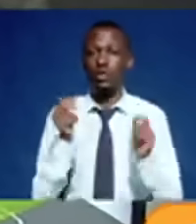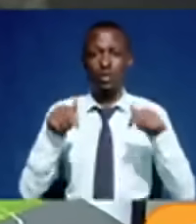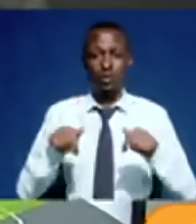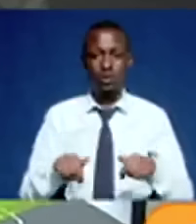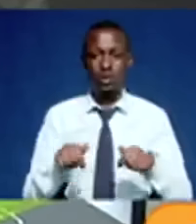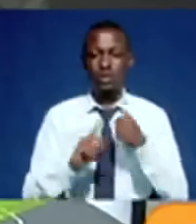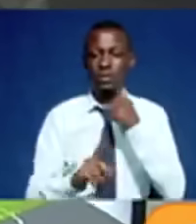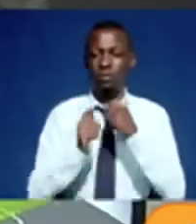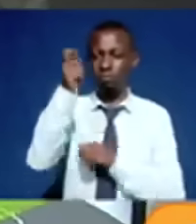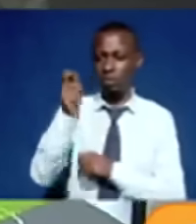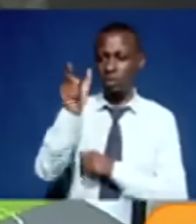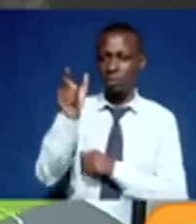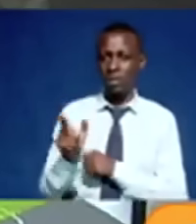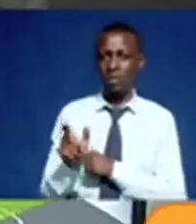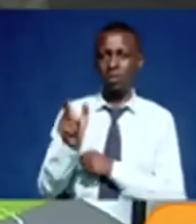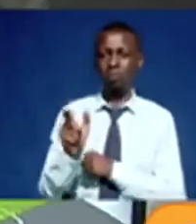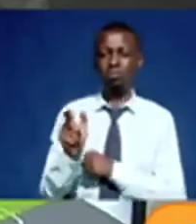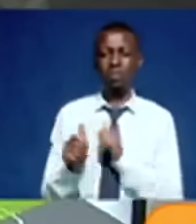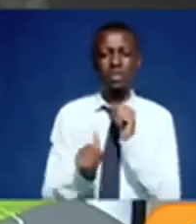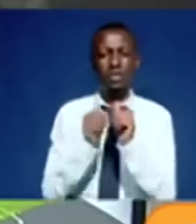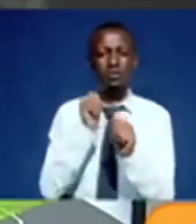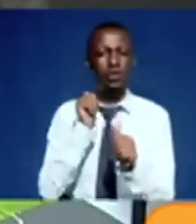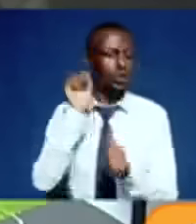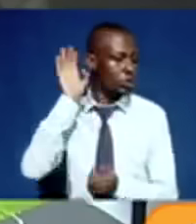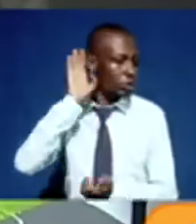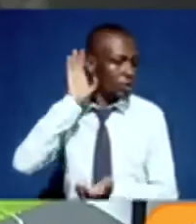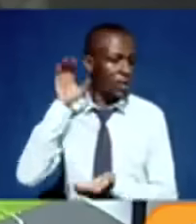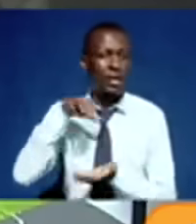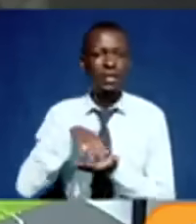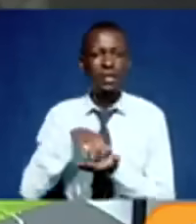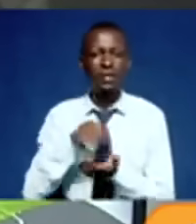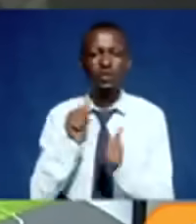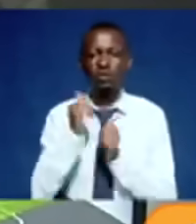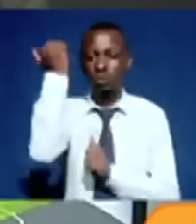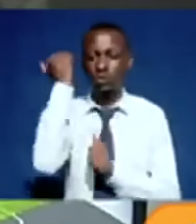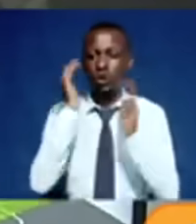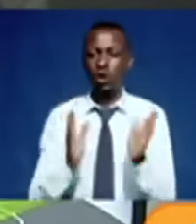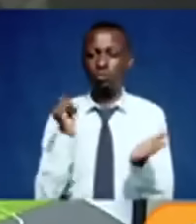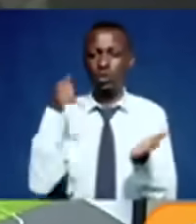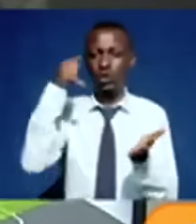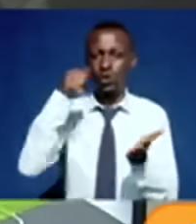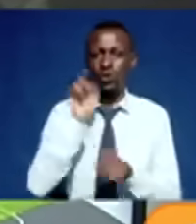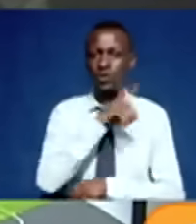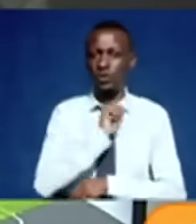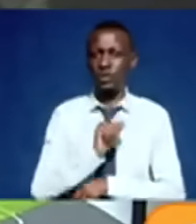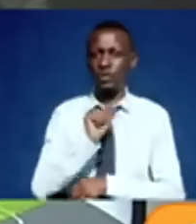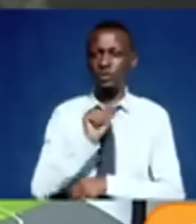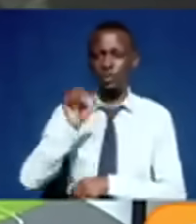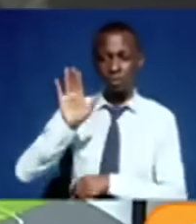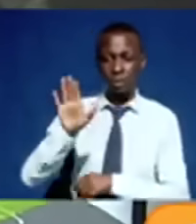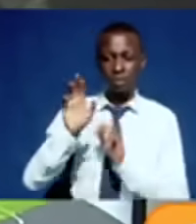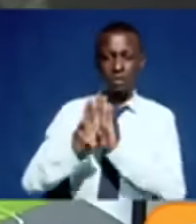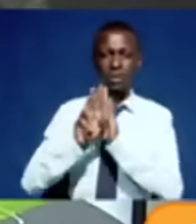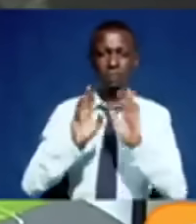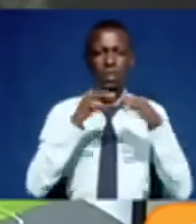after six judges recused themselves from hearing a matter in which the lawyer was involved. Ahmednassir was representing